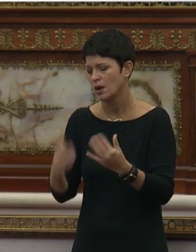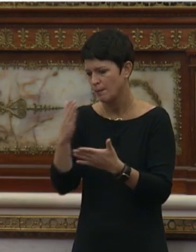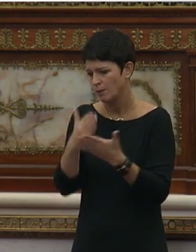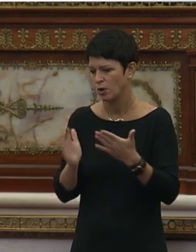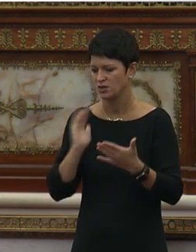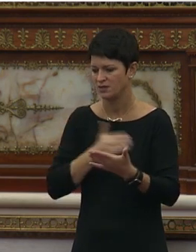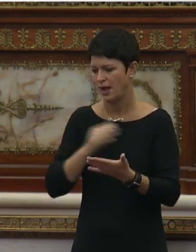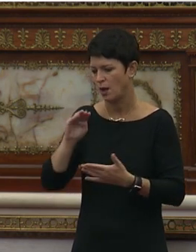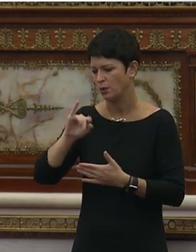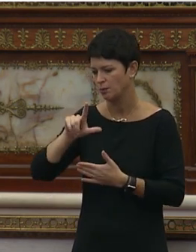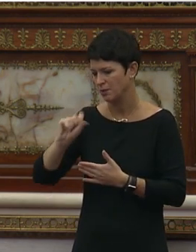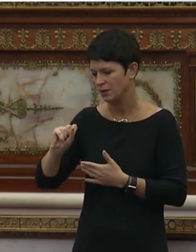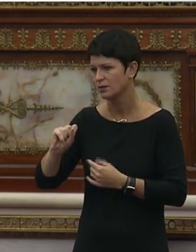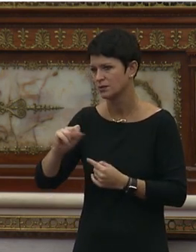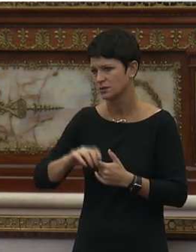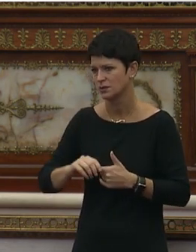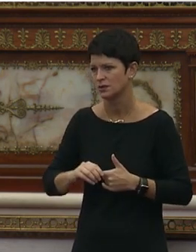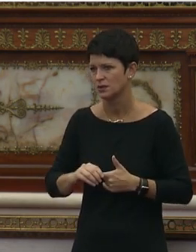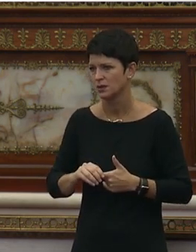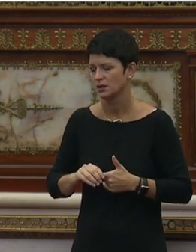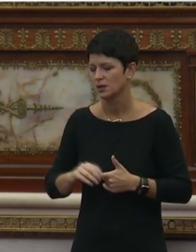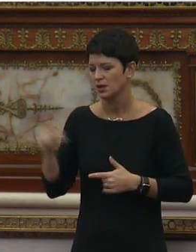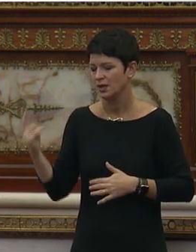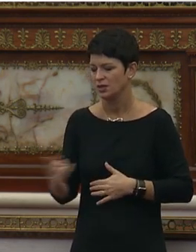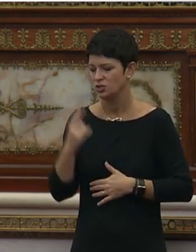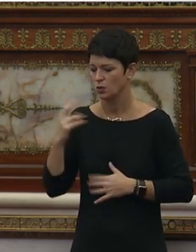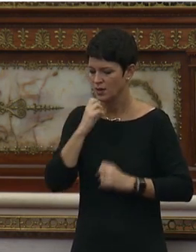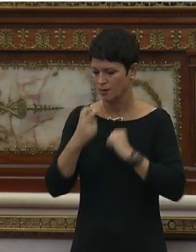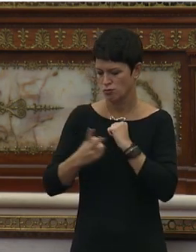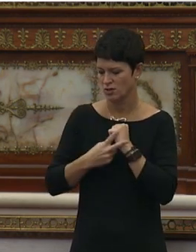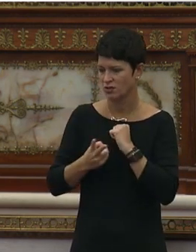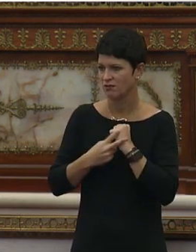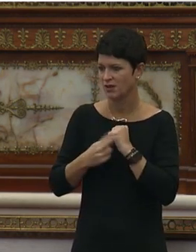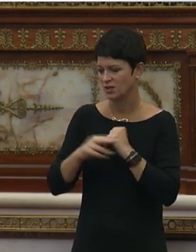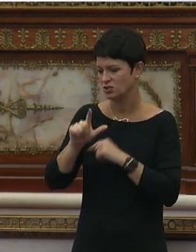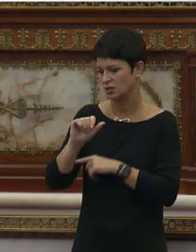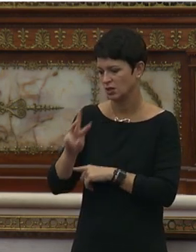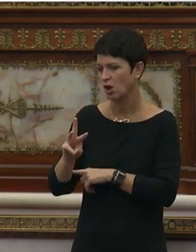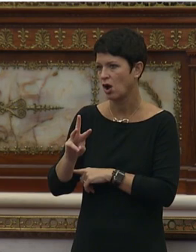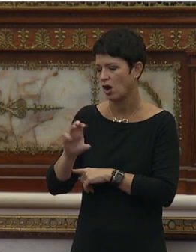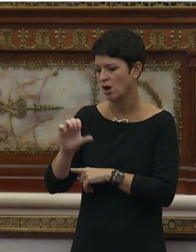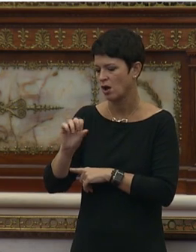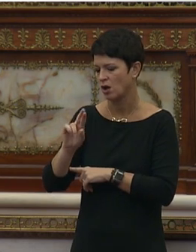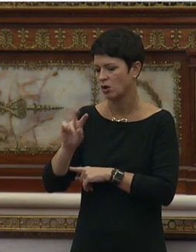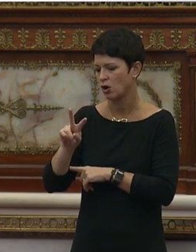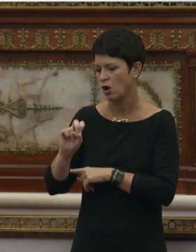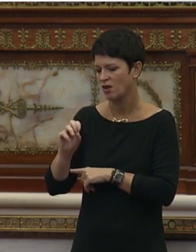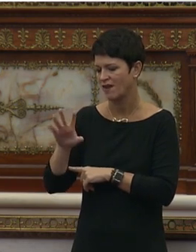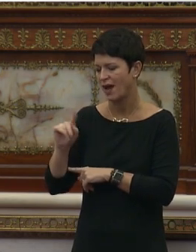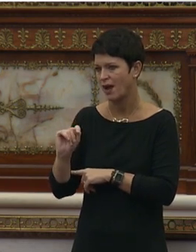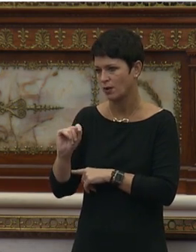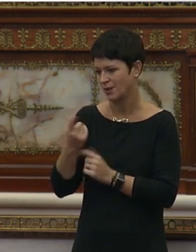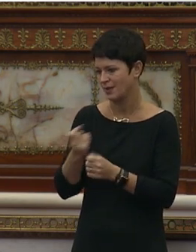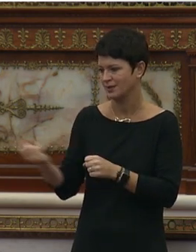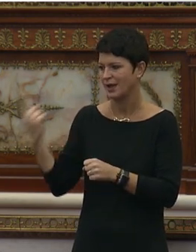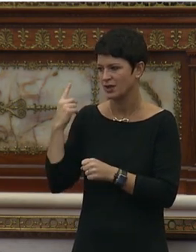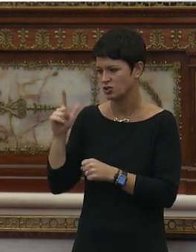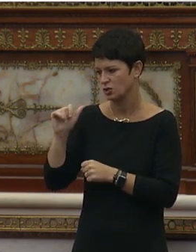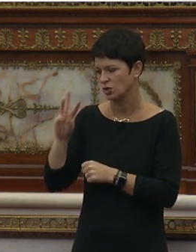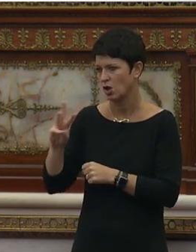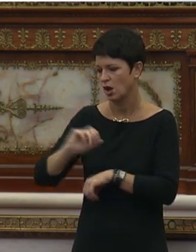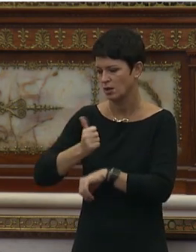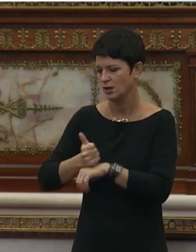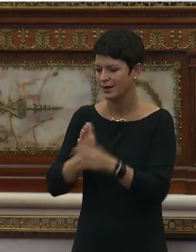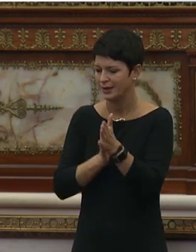aspects of our bills. The historic preservation law carve-out, last year's law created